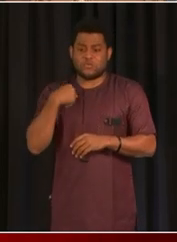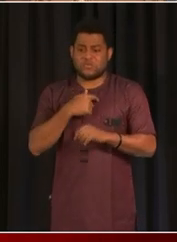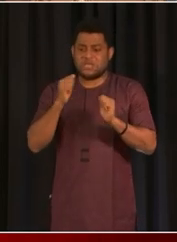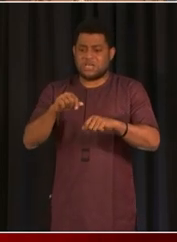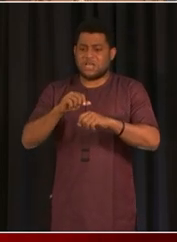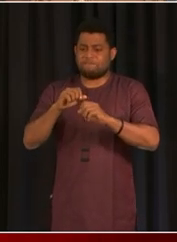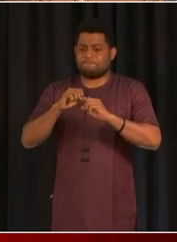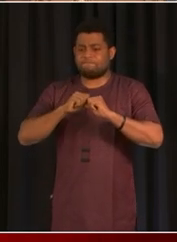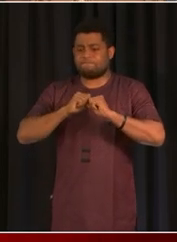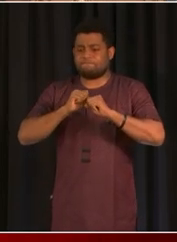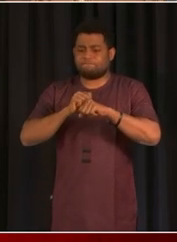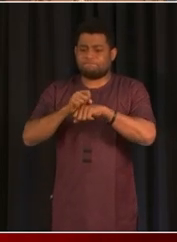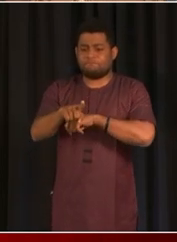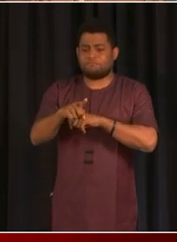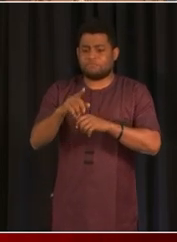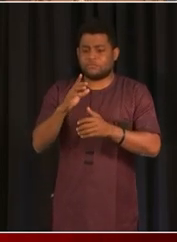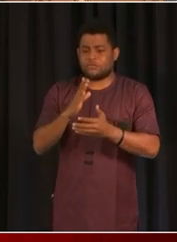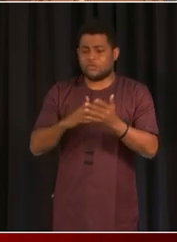need to,